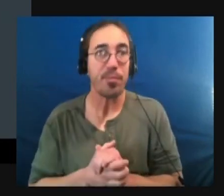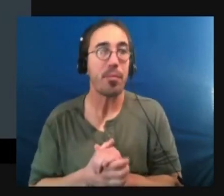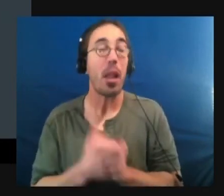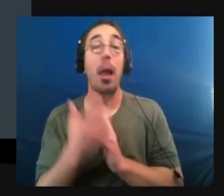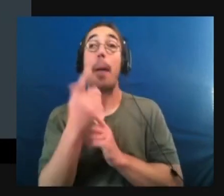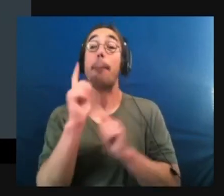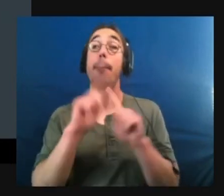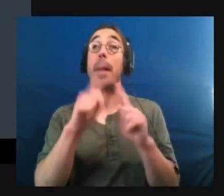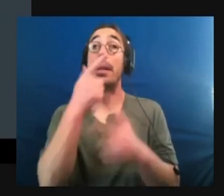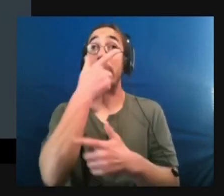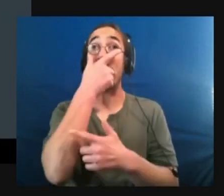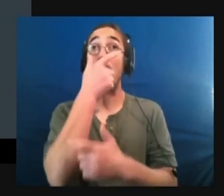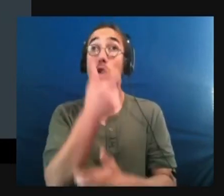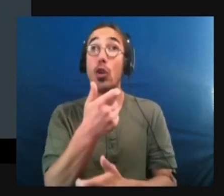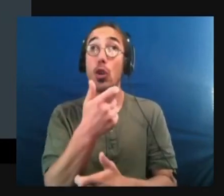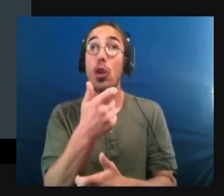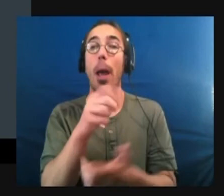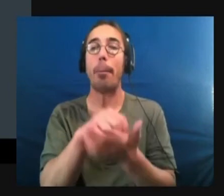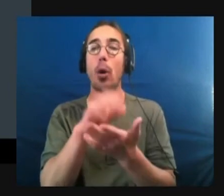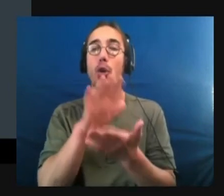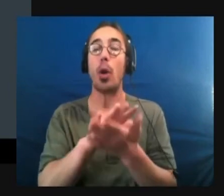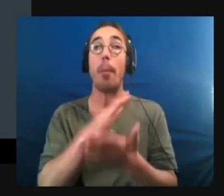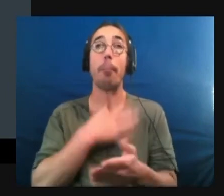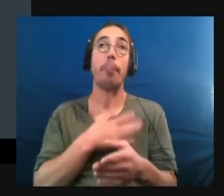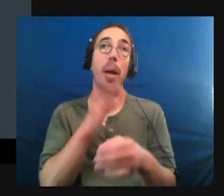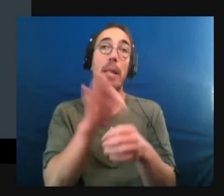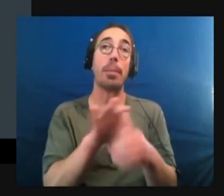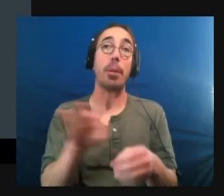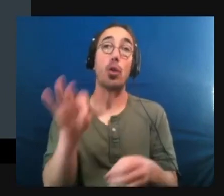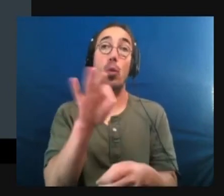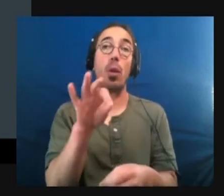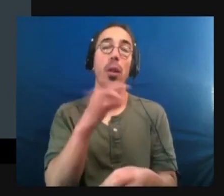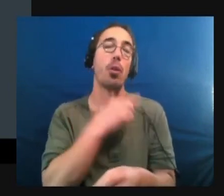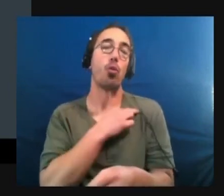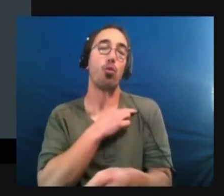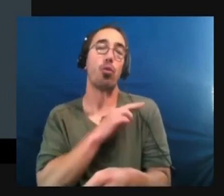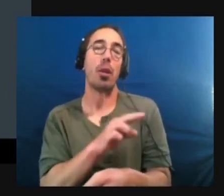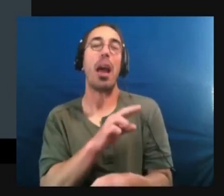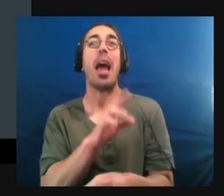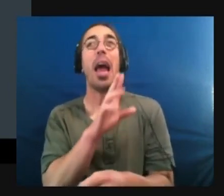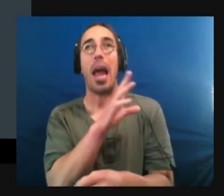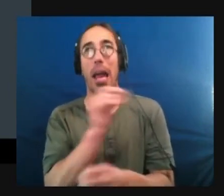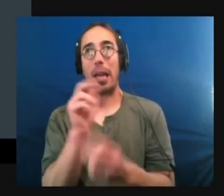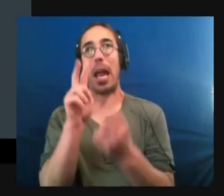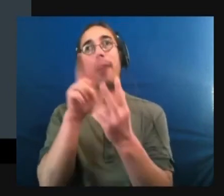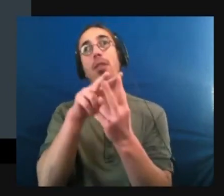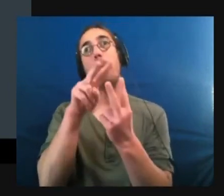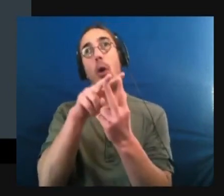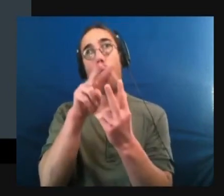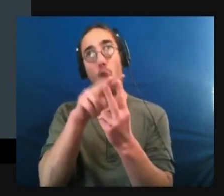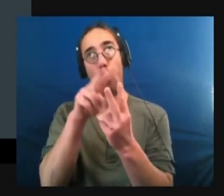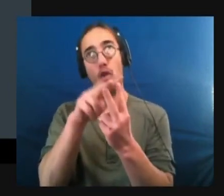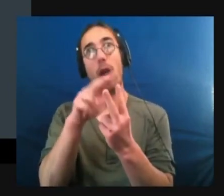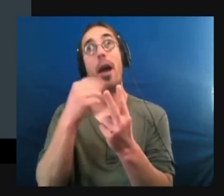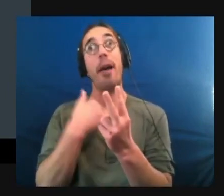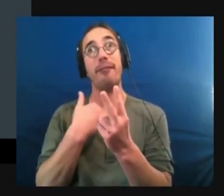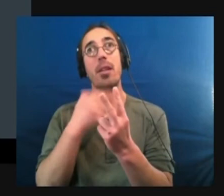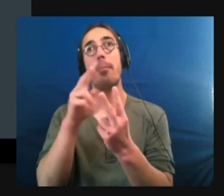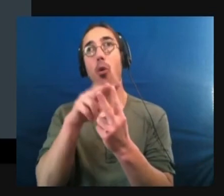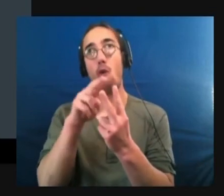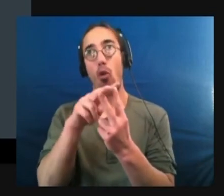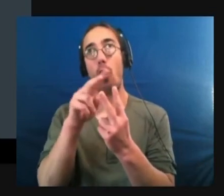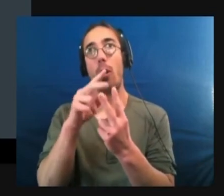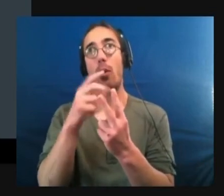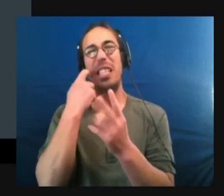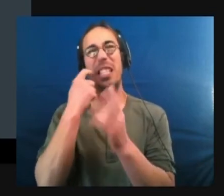Interestingly, I put, so spirituality for me and being a queer partner is something that I am just starting